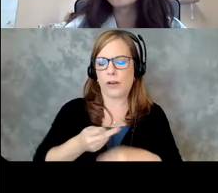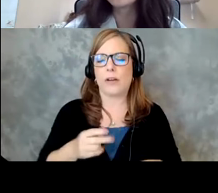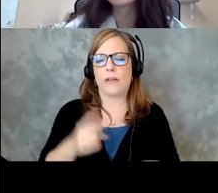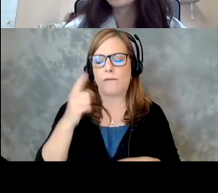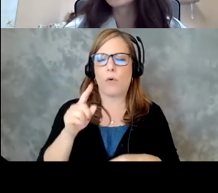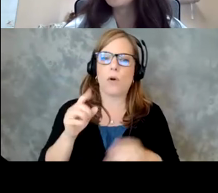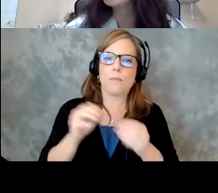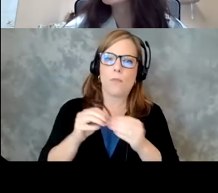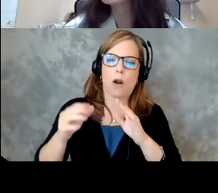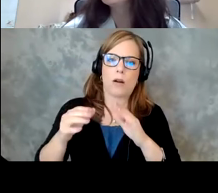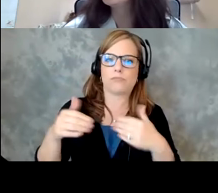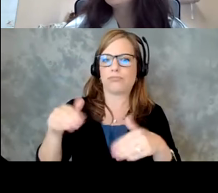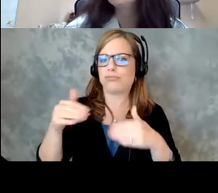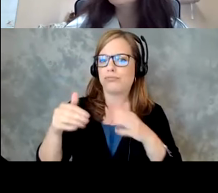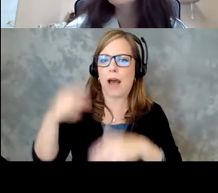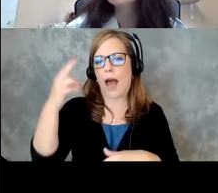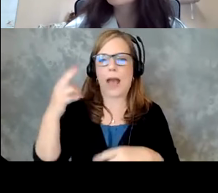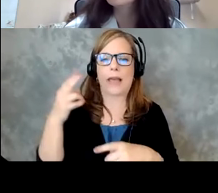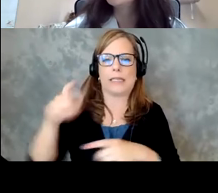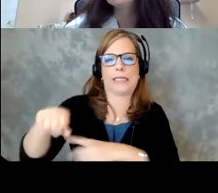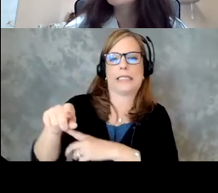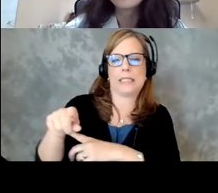the medium rising risk members.